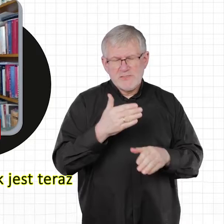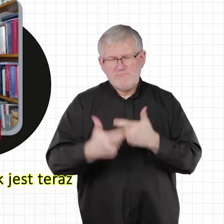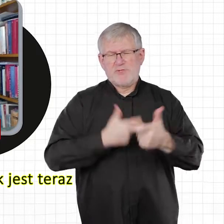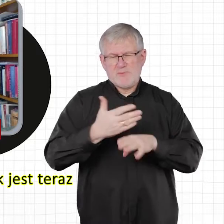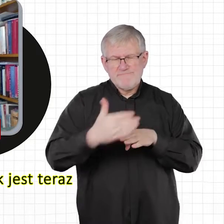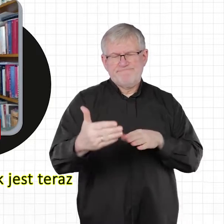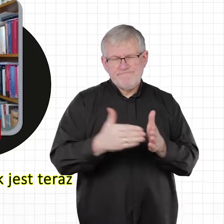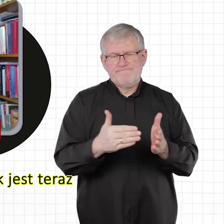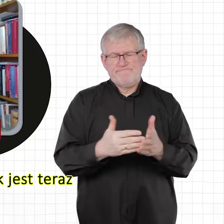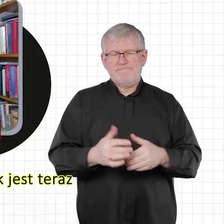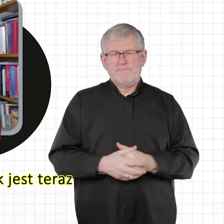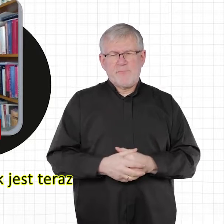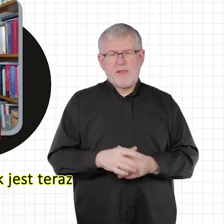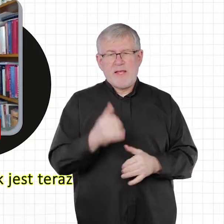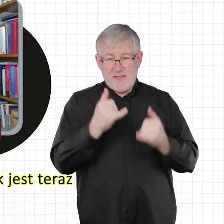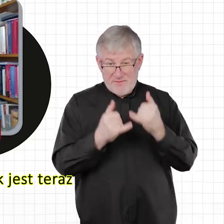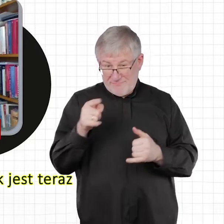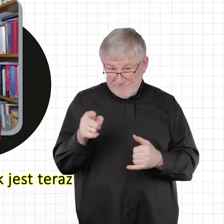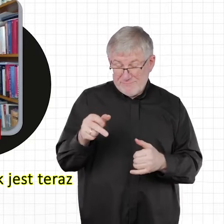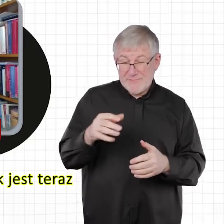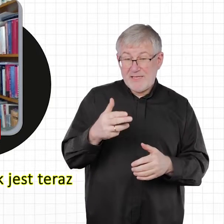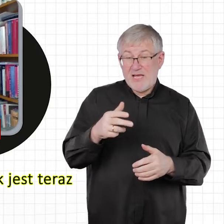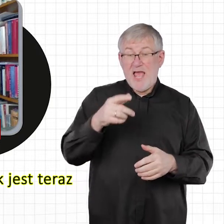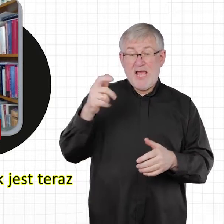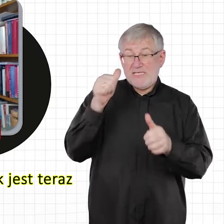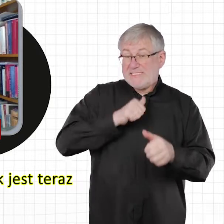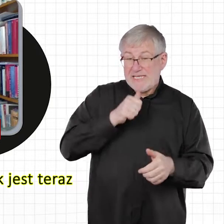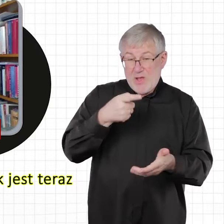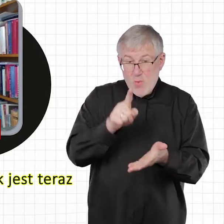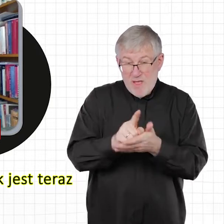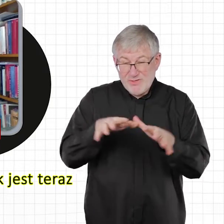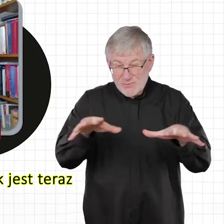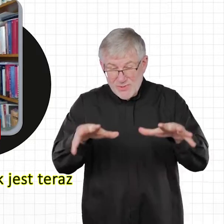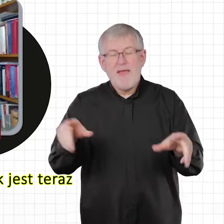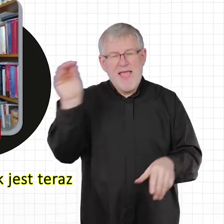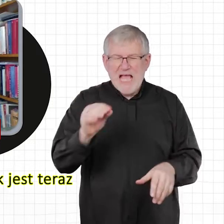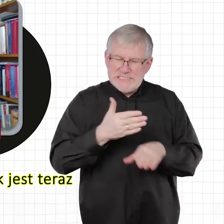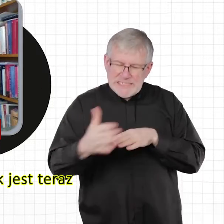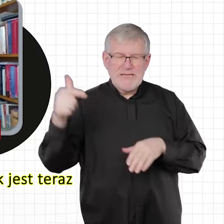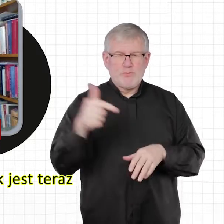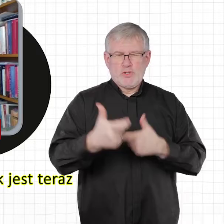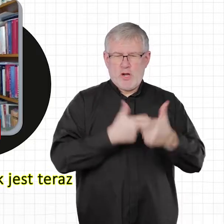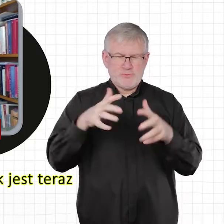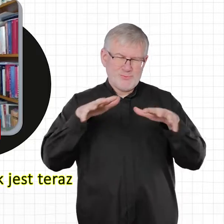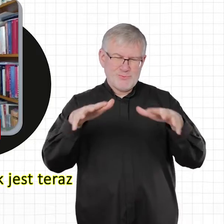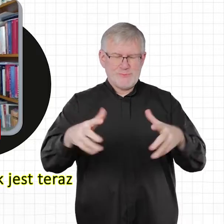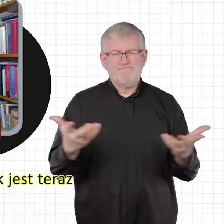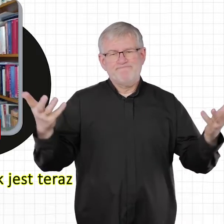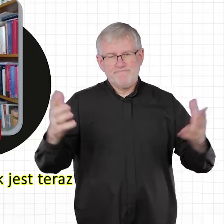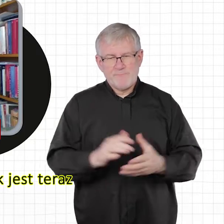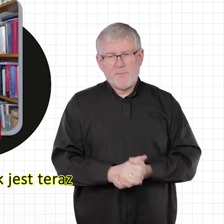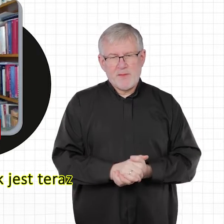about some example? What was then, and how is it now for a regular person?